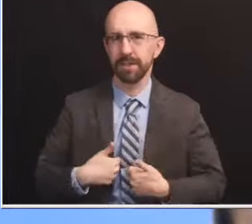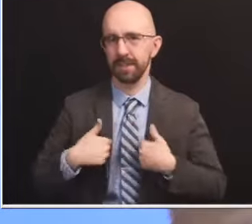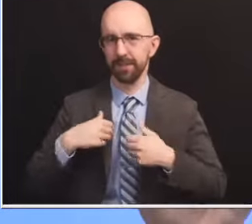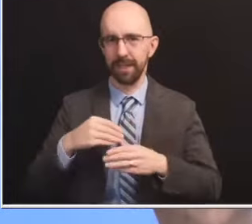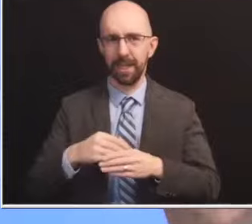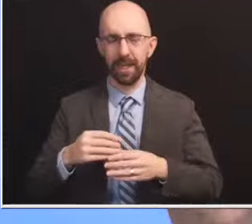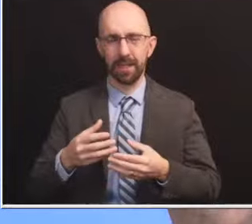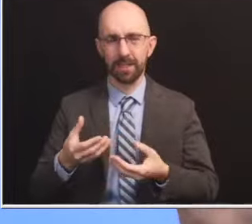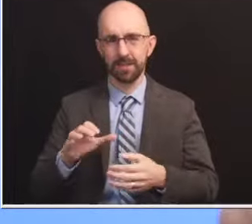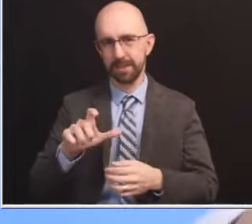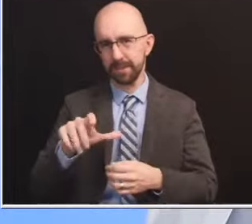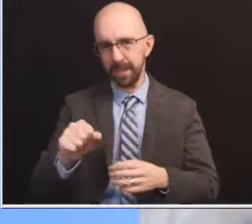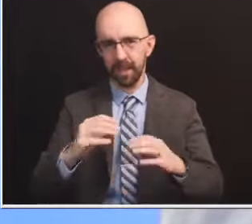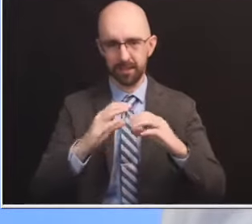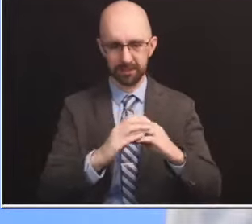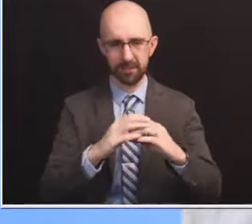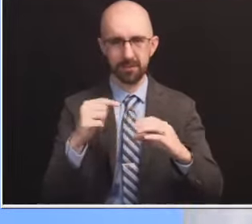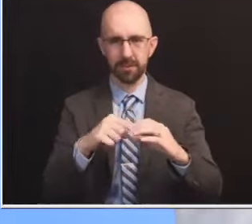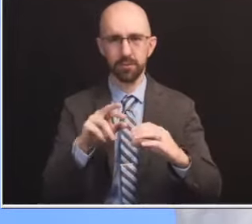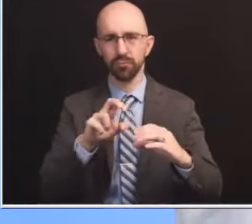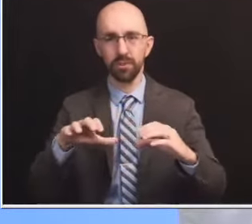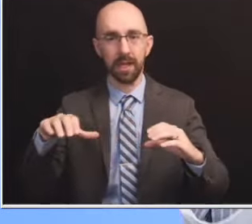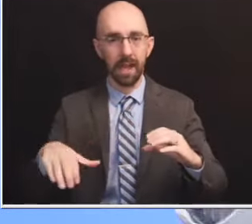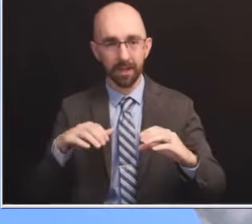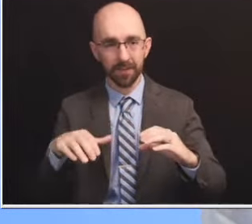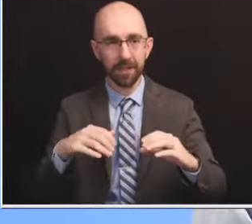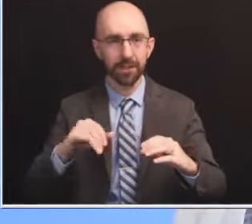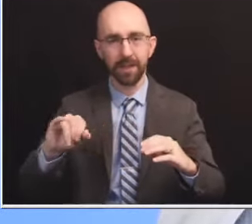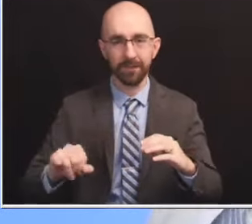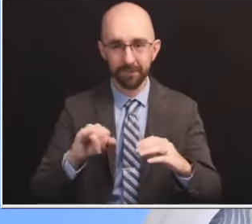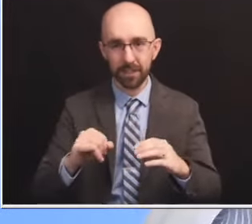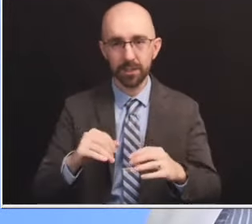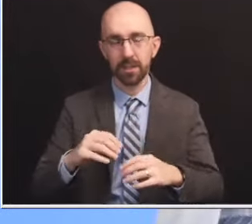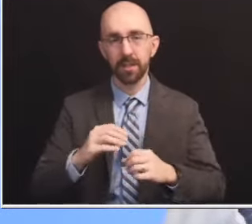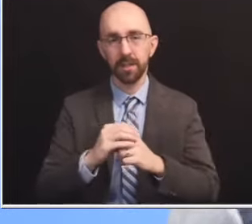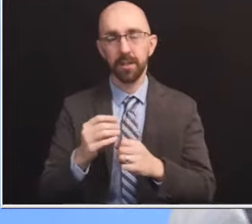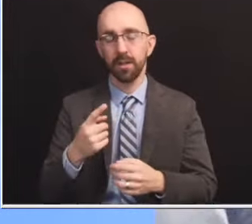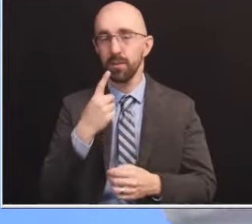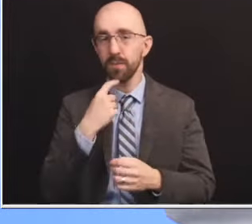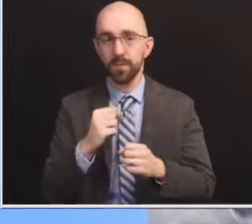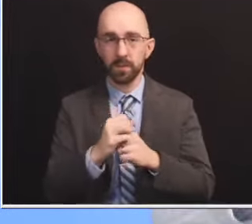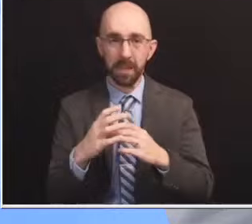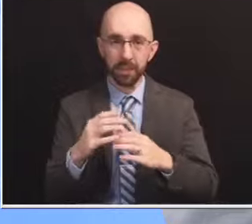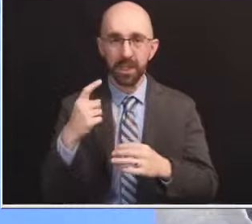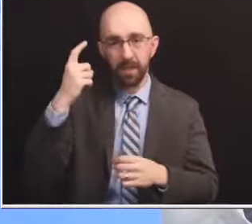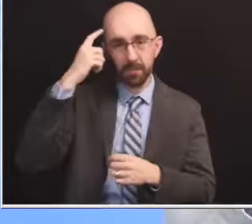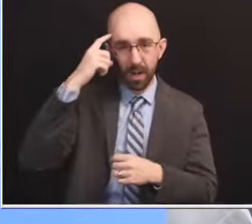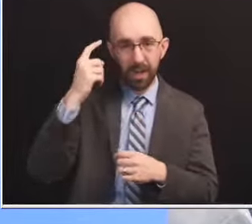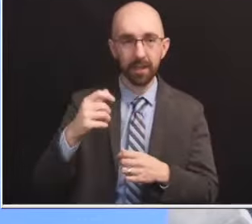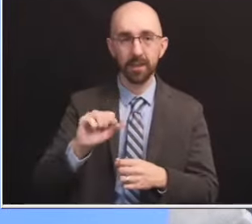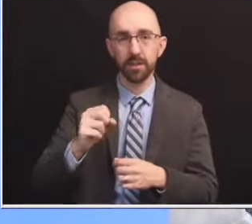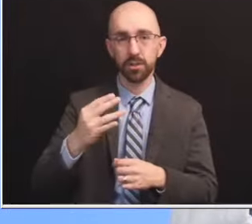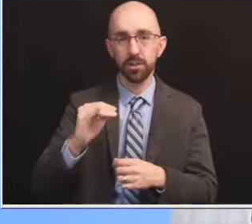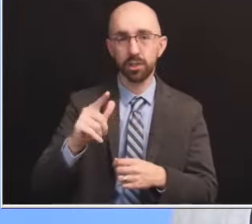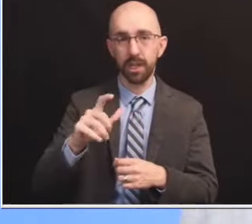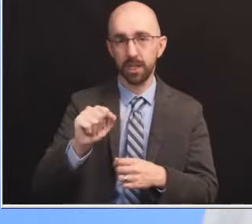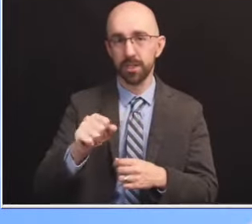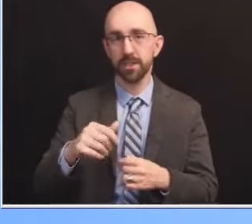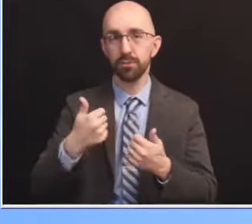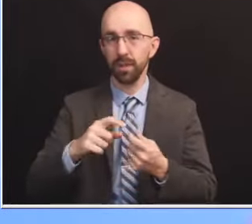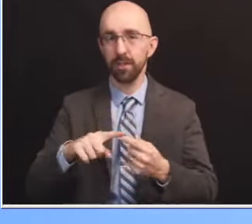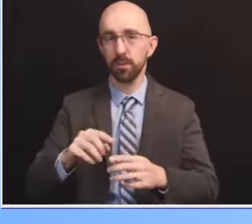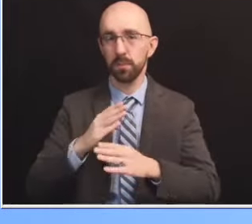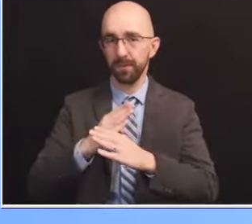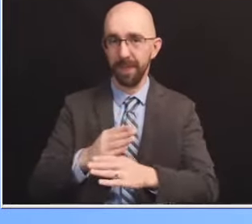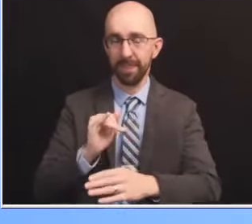this reactivation of infection, that's inflammation, that's reaching the brain. So the shingles vaccine try to prevent that infection is part of the key. So we see